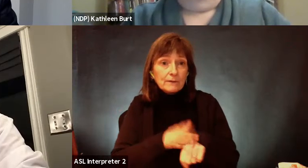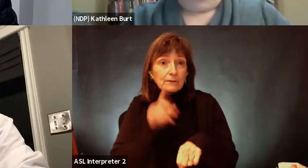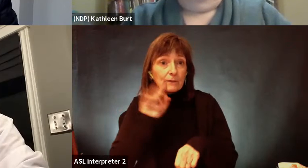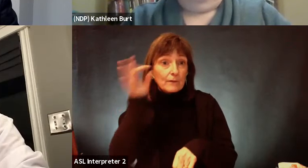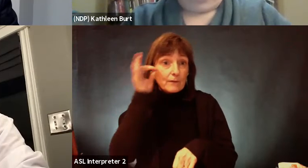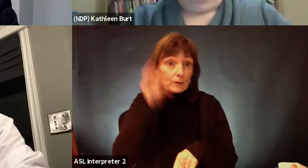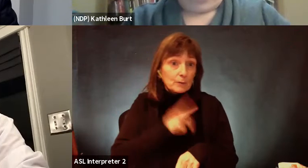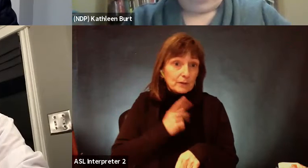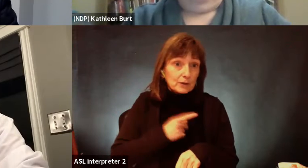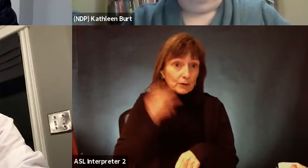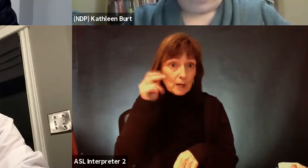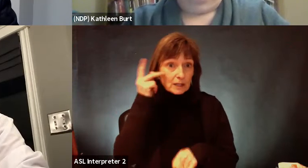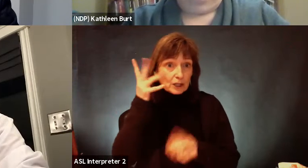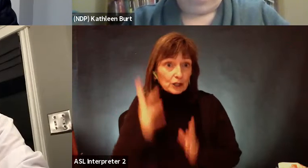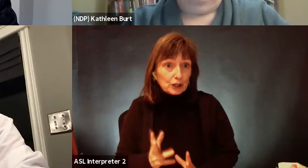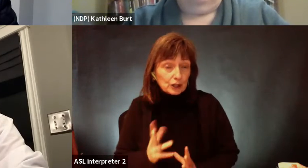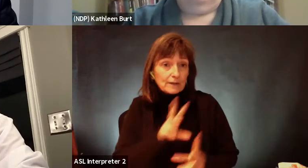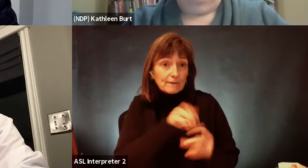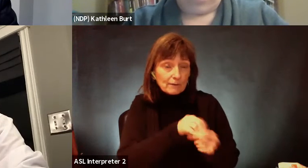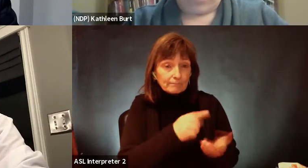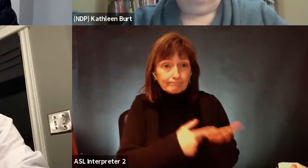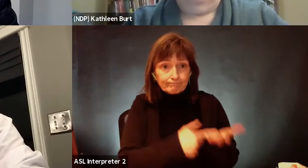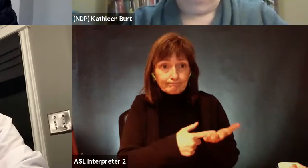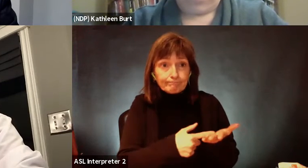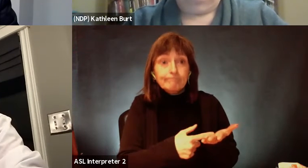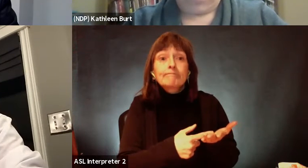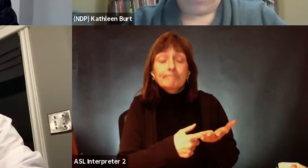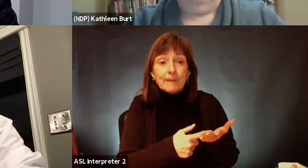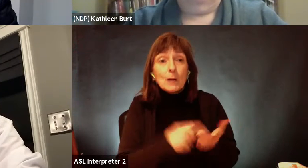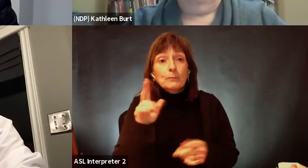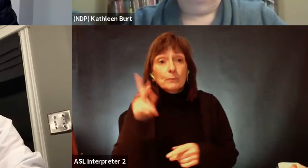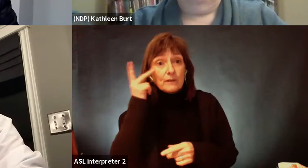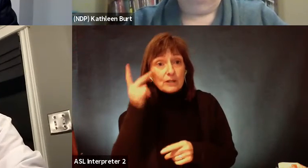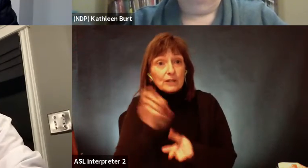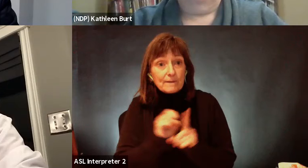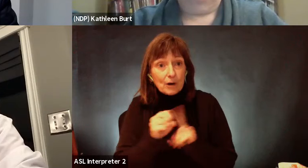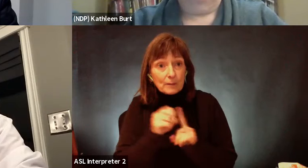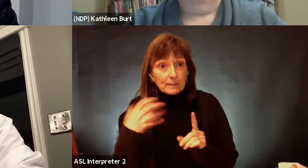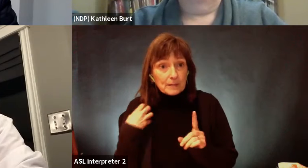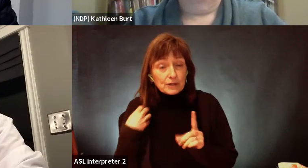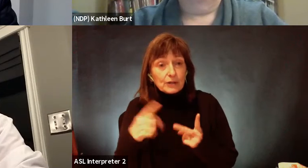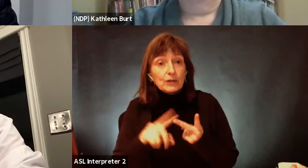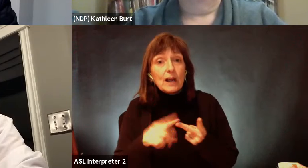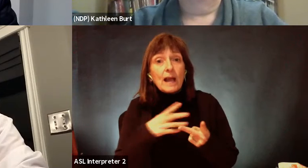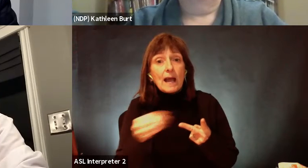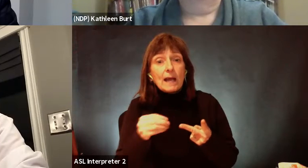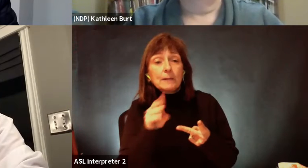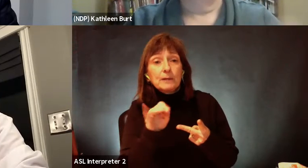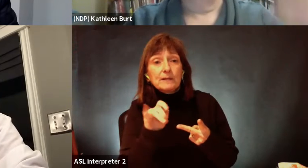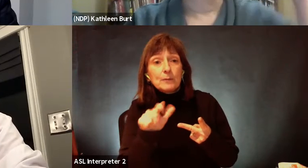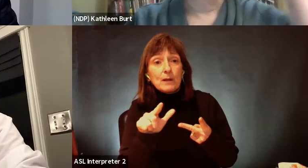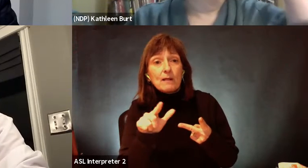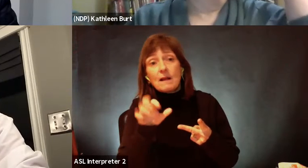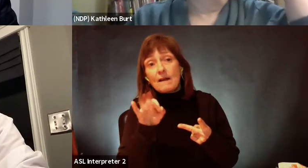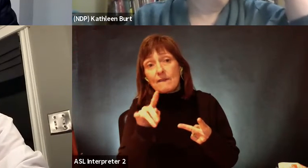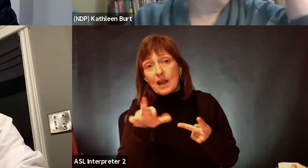provincial politicians, including the Provincial Minister of Environment and Minister of Municipal Affairs at the time, Oliver Langdon, and with